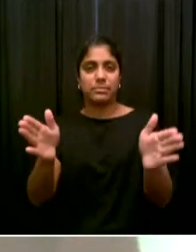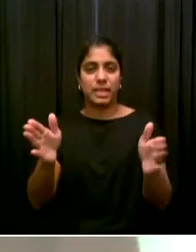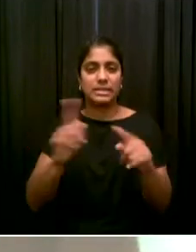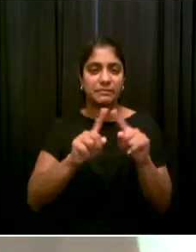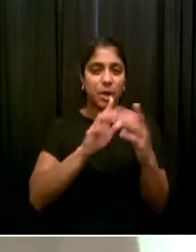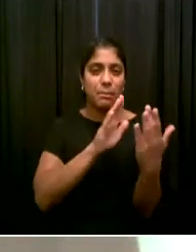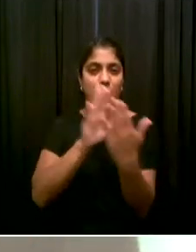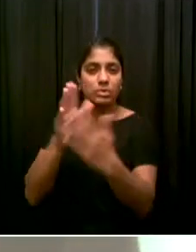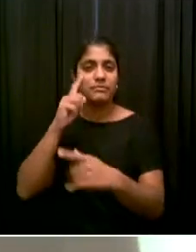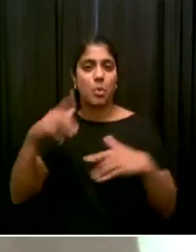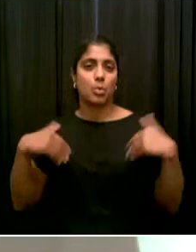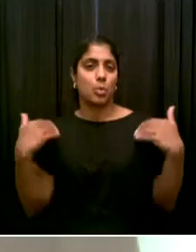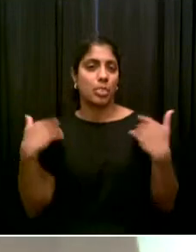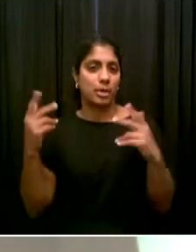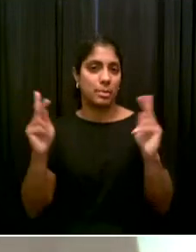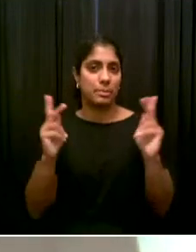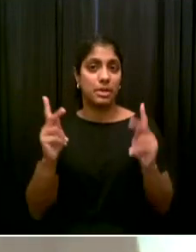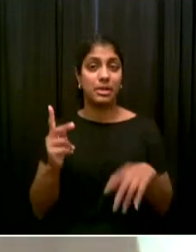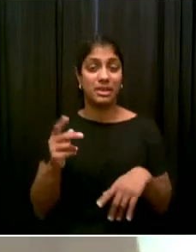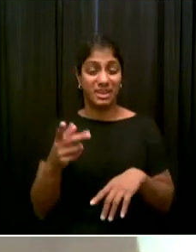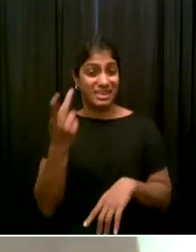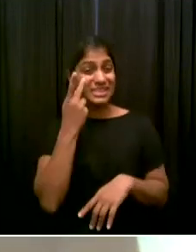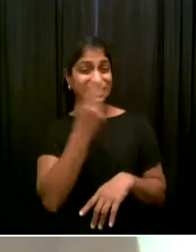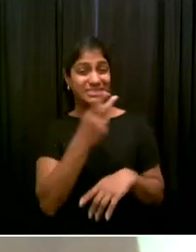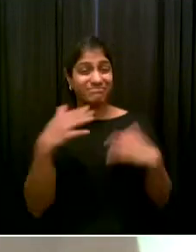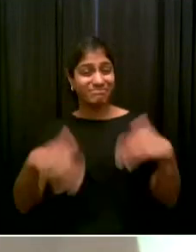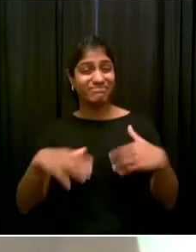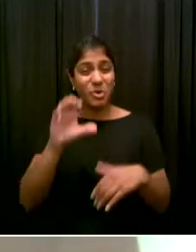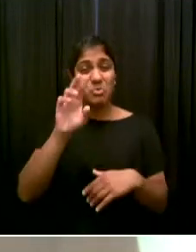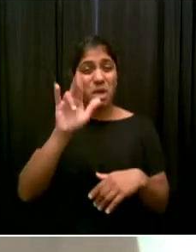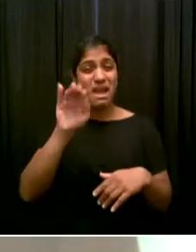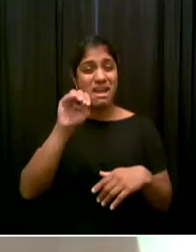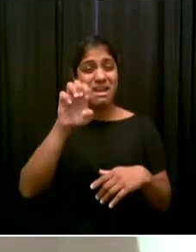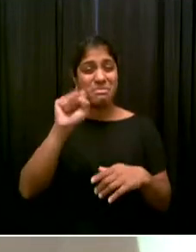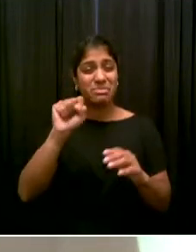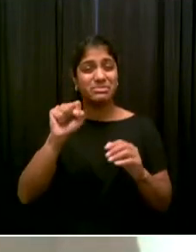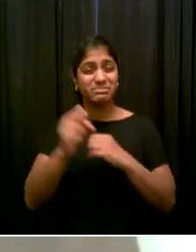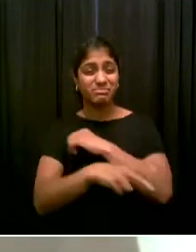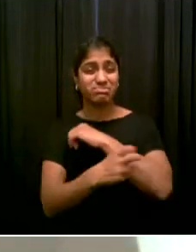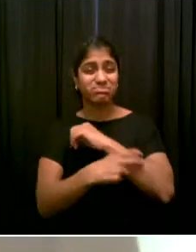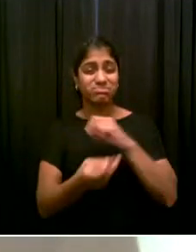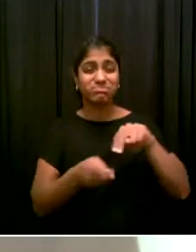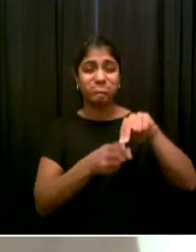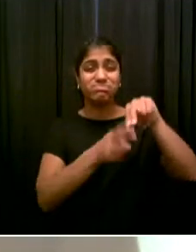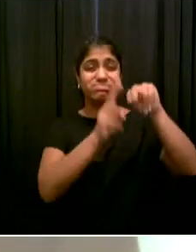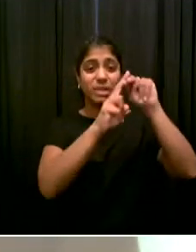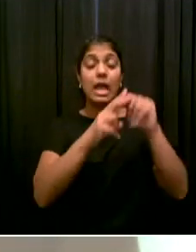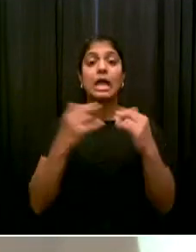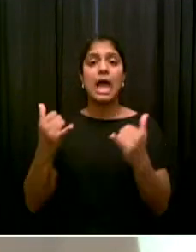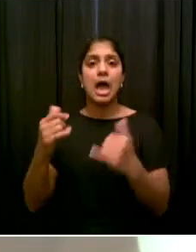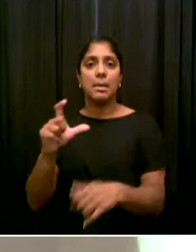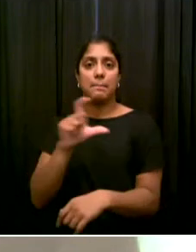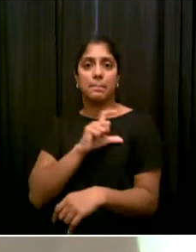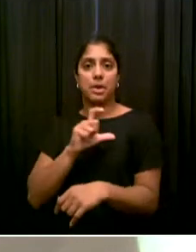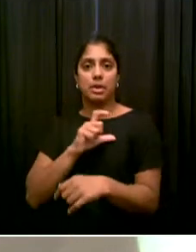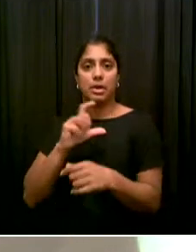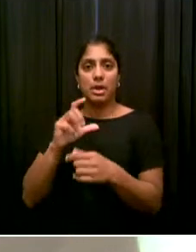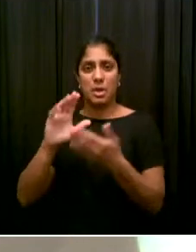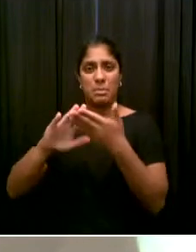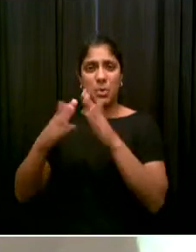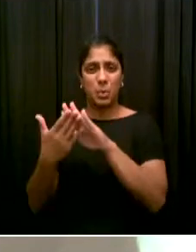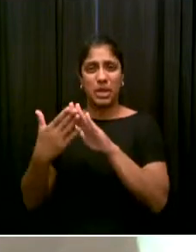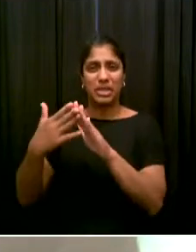First program is one of the many ways in which we can build better relations between our communities and our